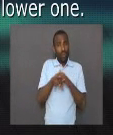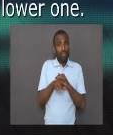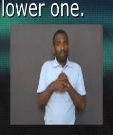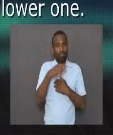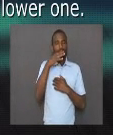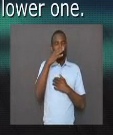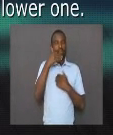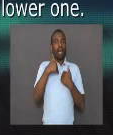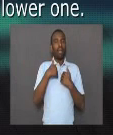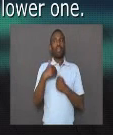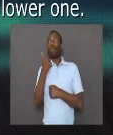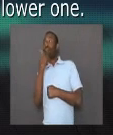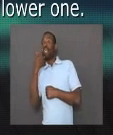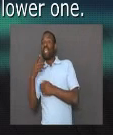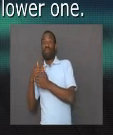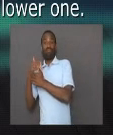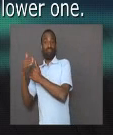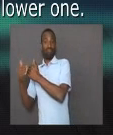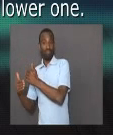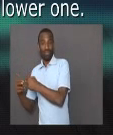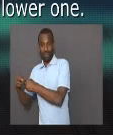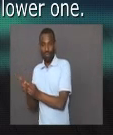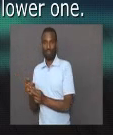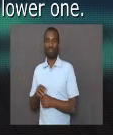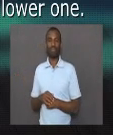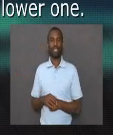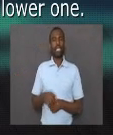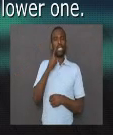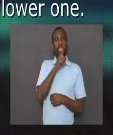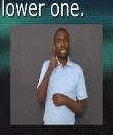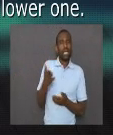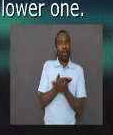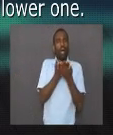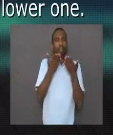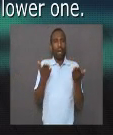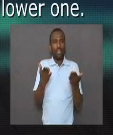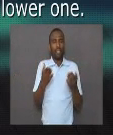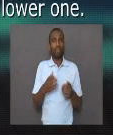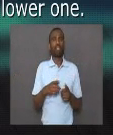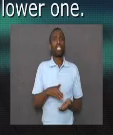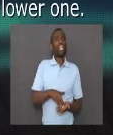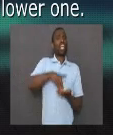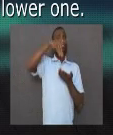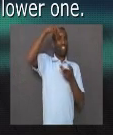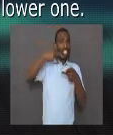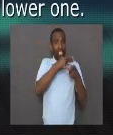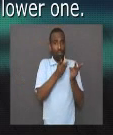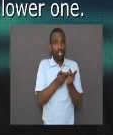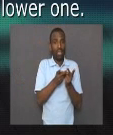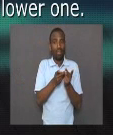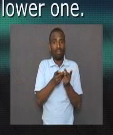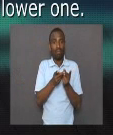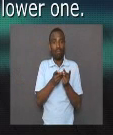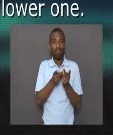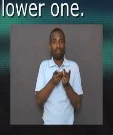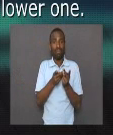will smell it on the other side of the room. The particles travel from the high